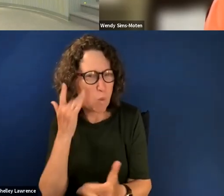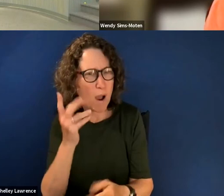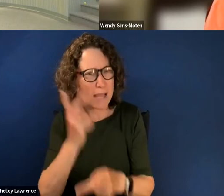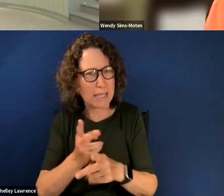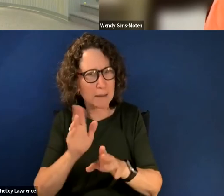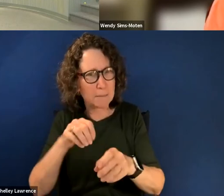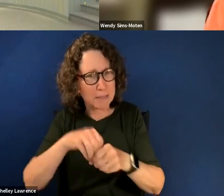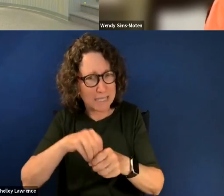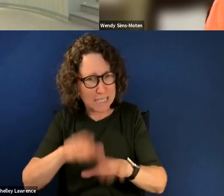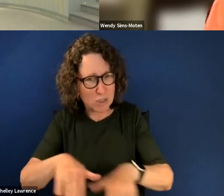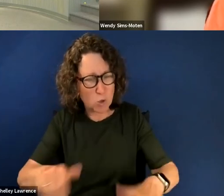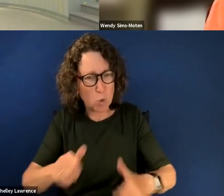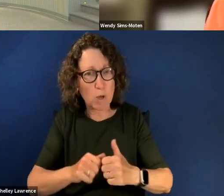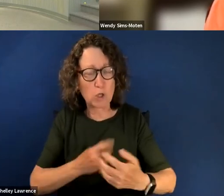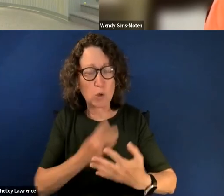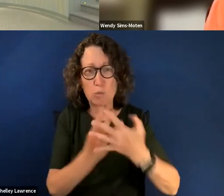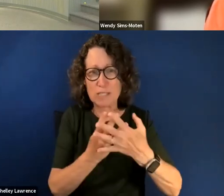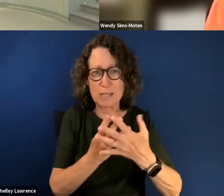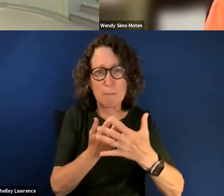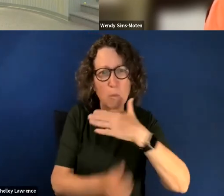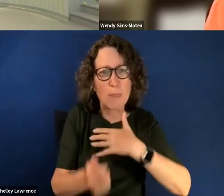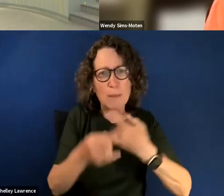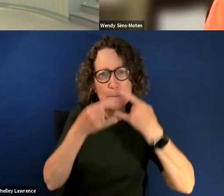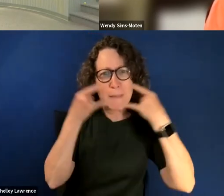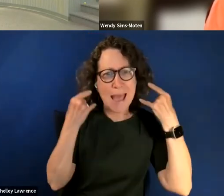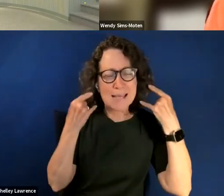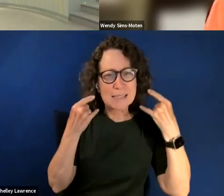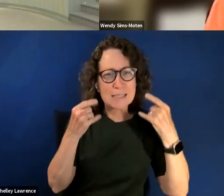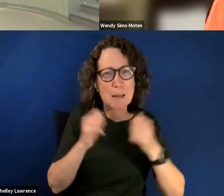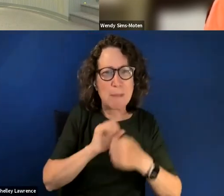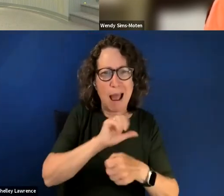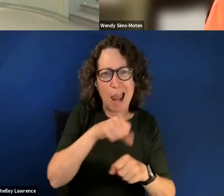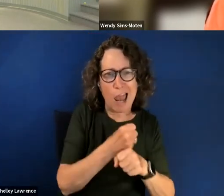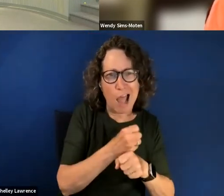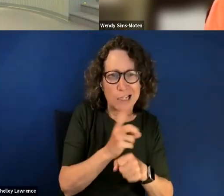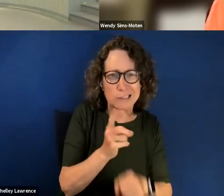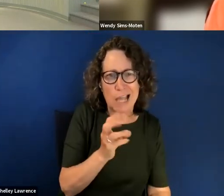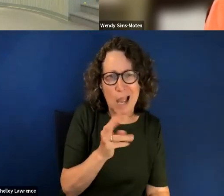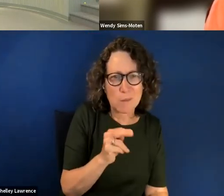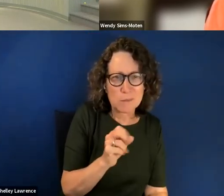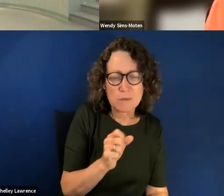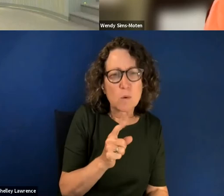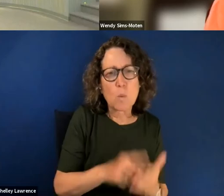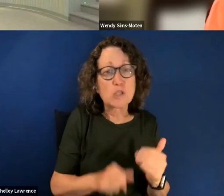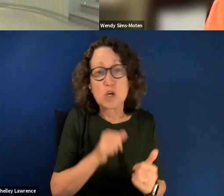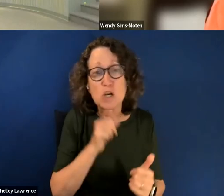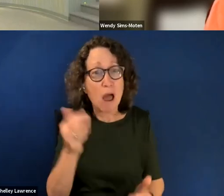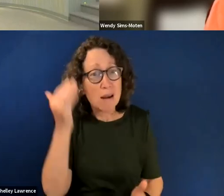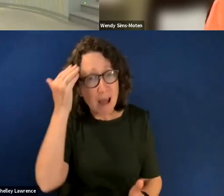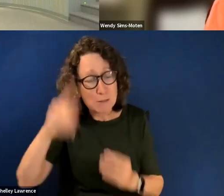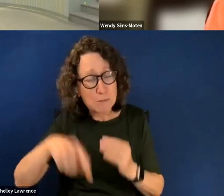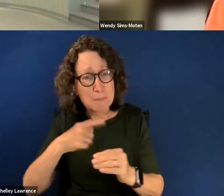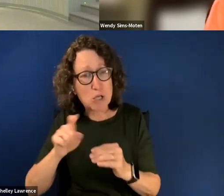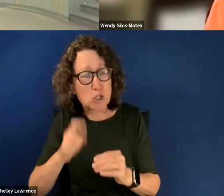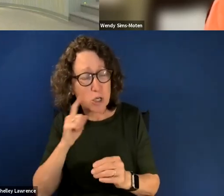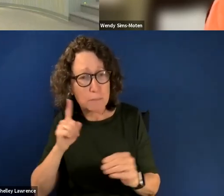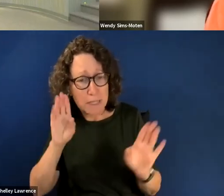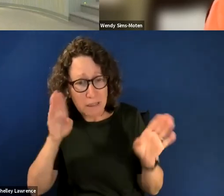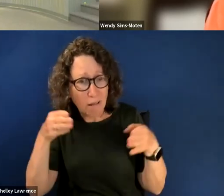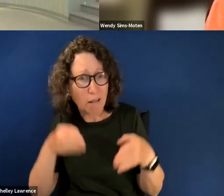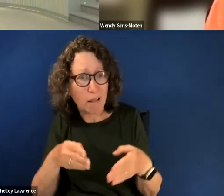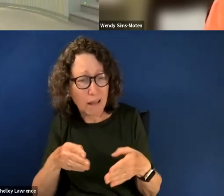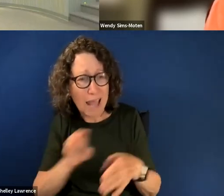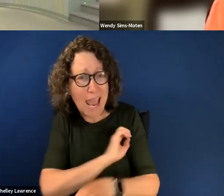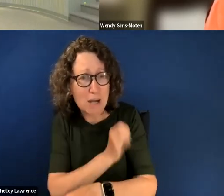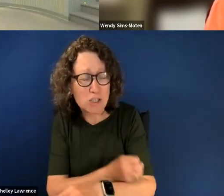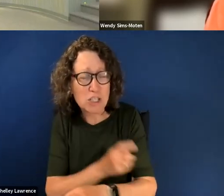in school when you imprison them by masks, by lockdowns? What you are not knowledgeable and really should be putting